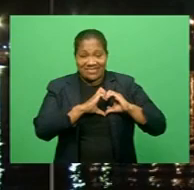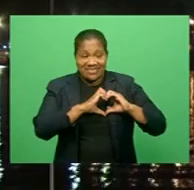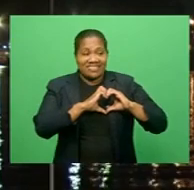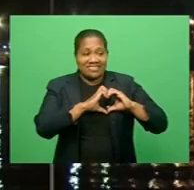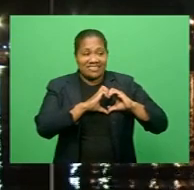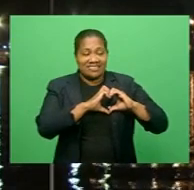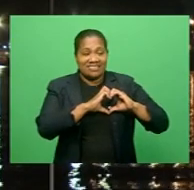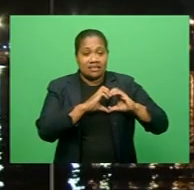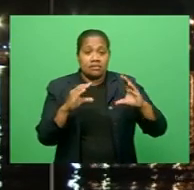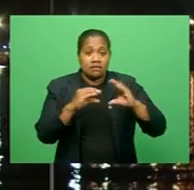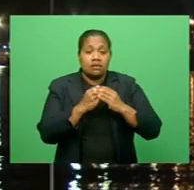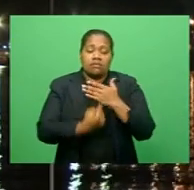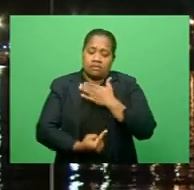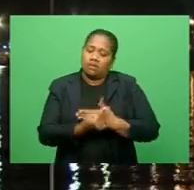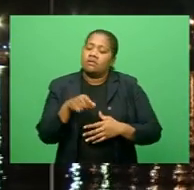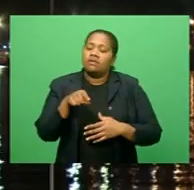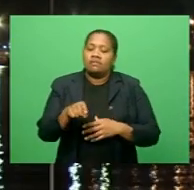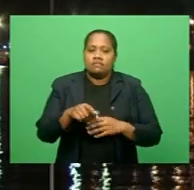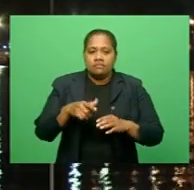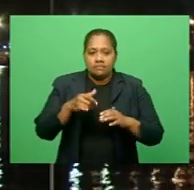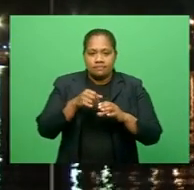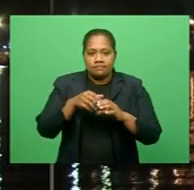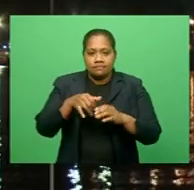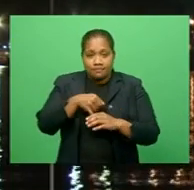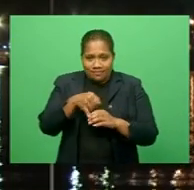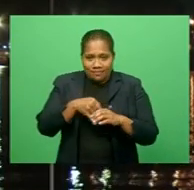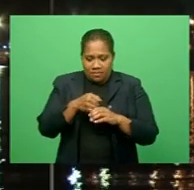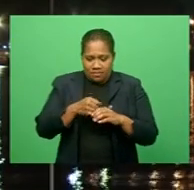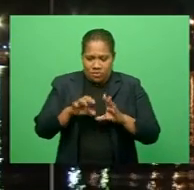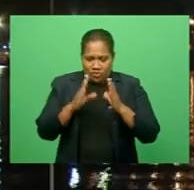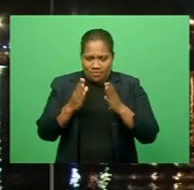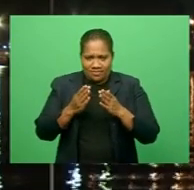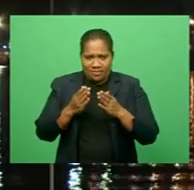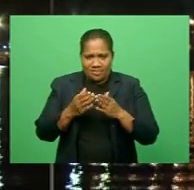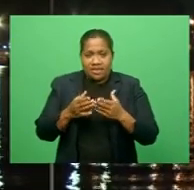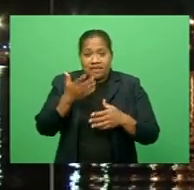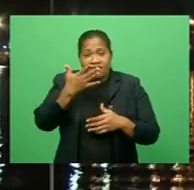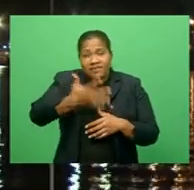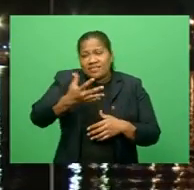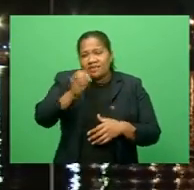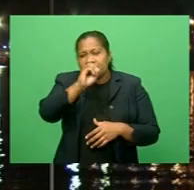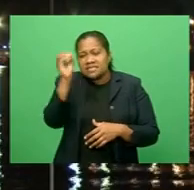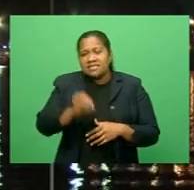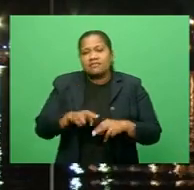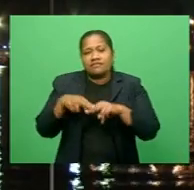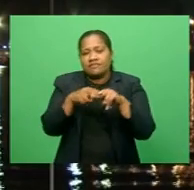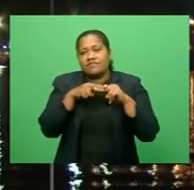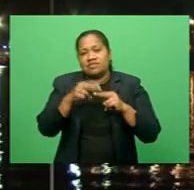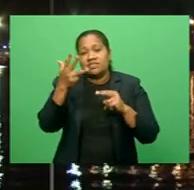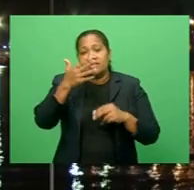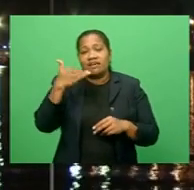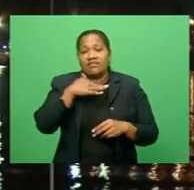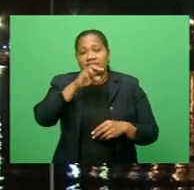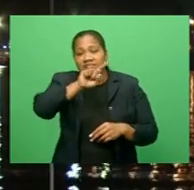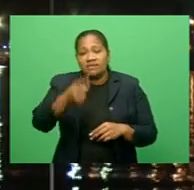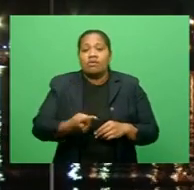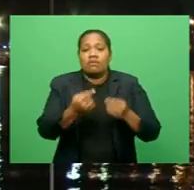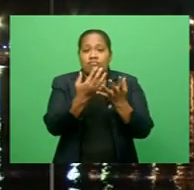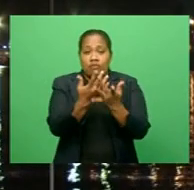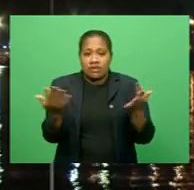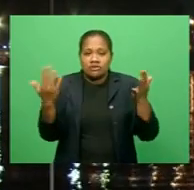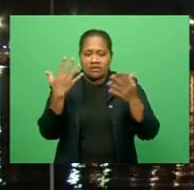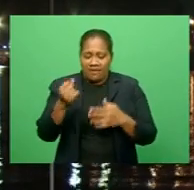and health champions in the workplace. The bank reports that only 15% of Fiji's 900,000 population have health